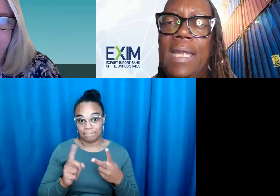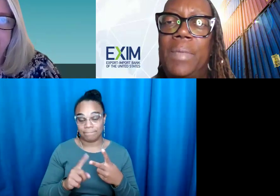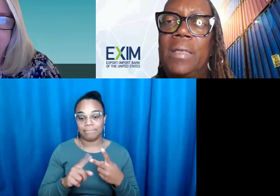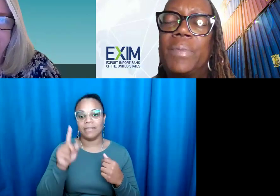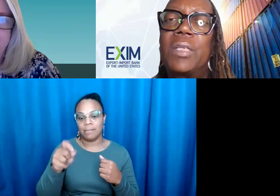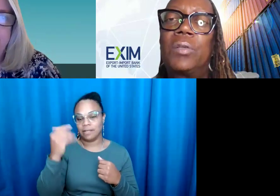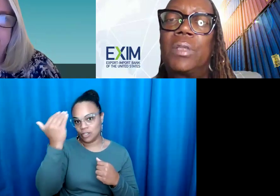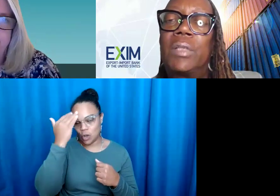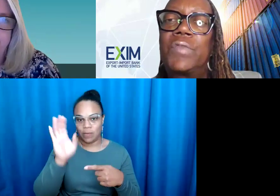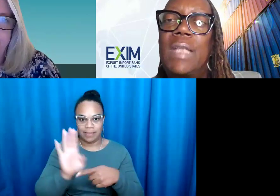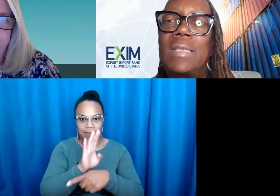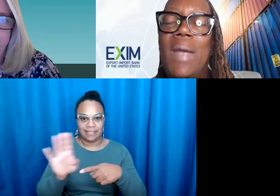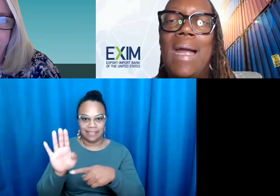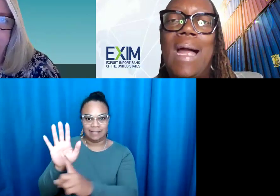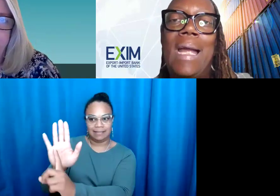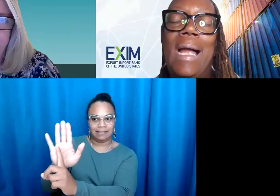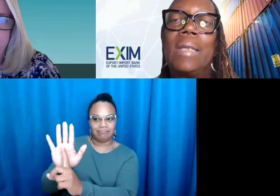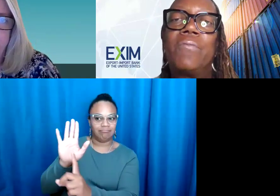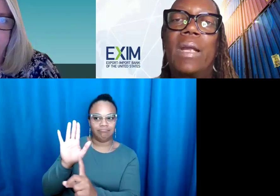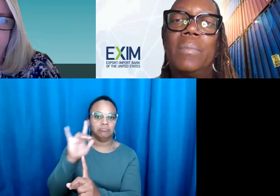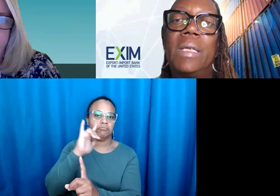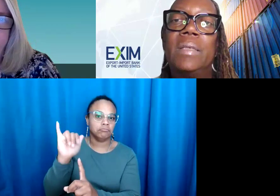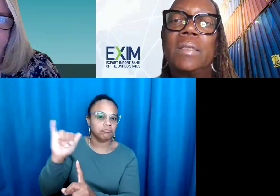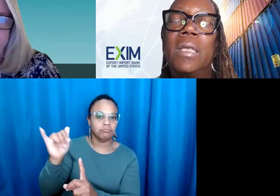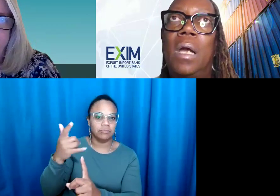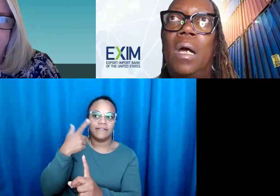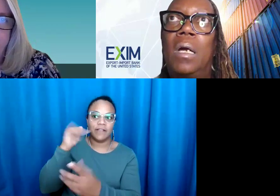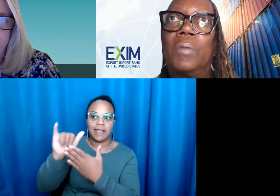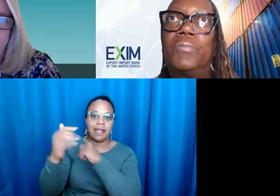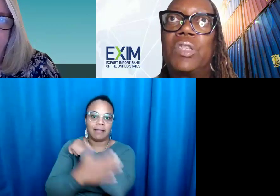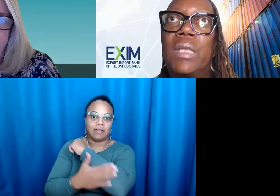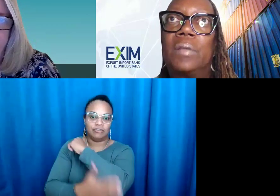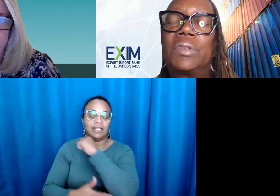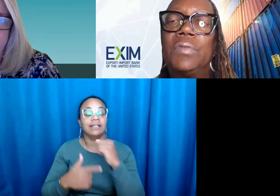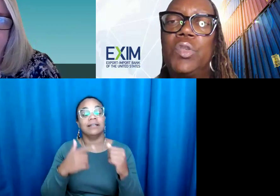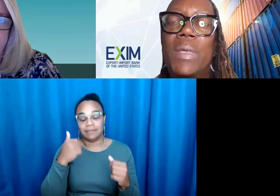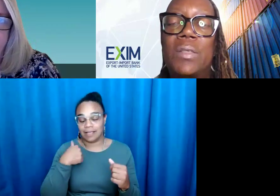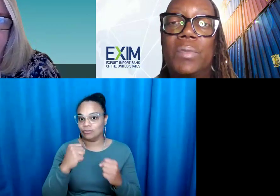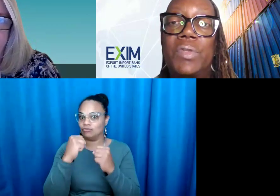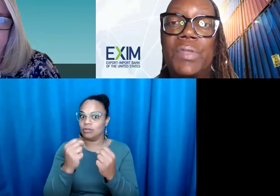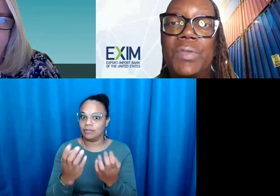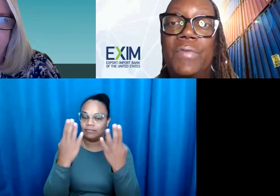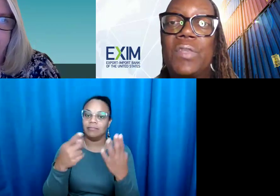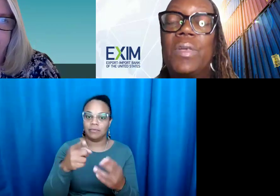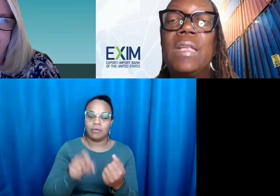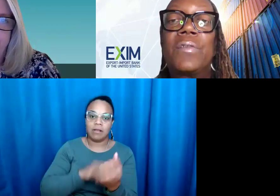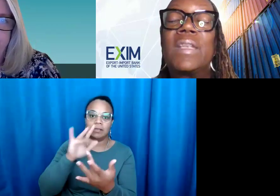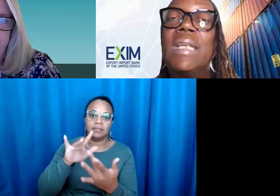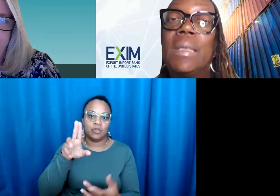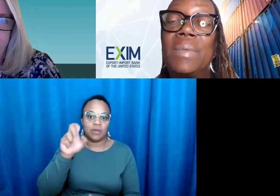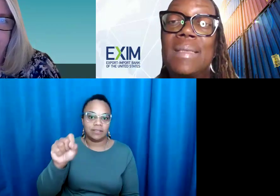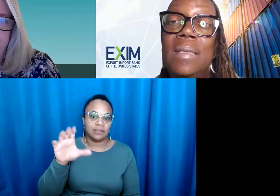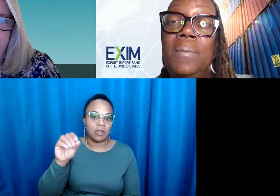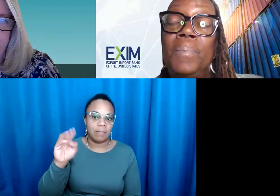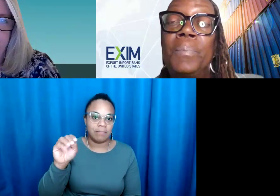the business landscape in a particular country. That's why I highly recommend reaching out to the U.S. Commercial Service or either